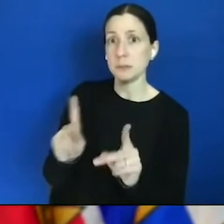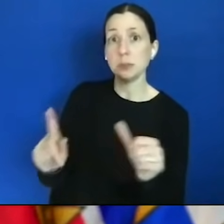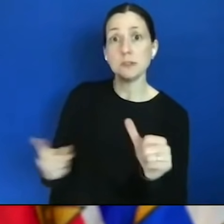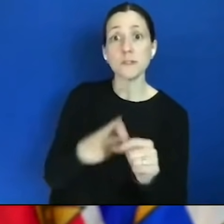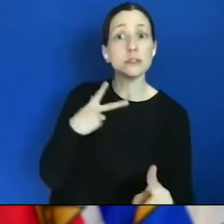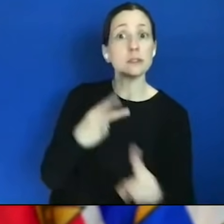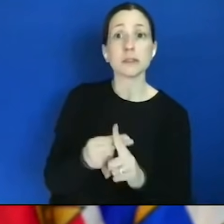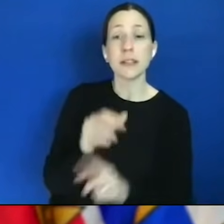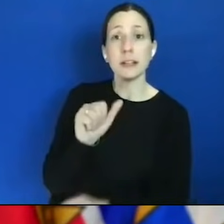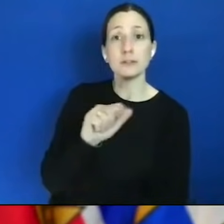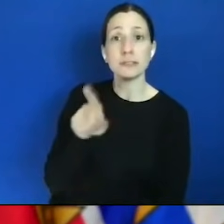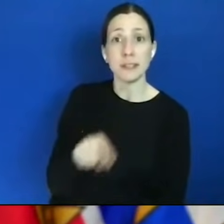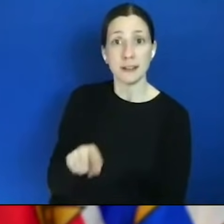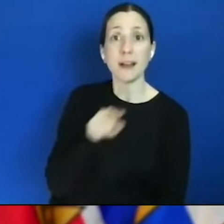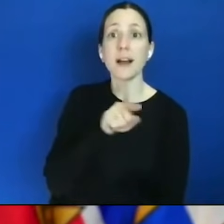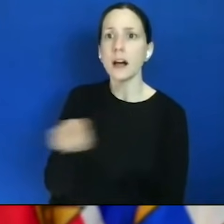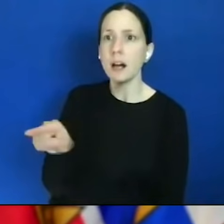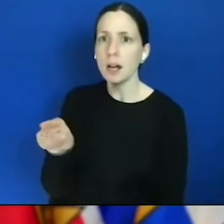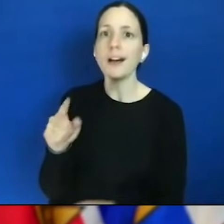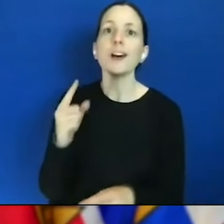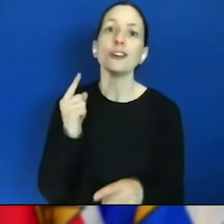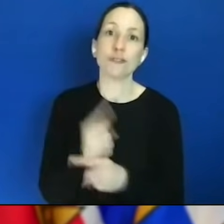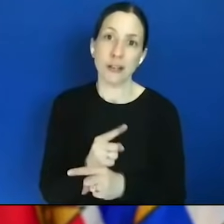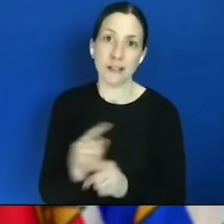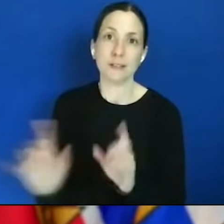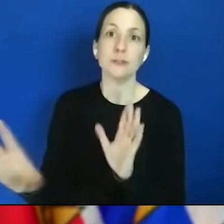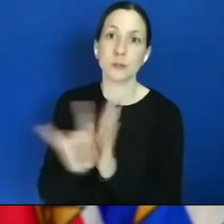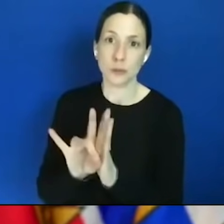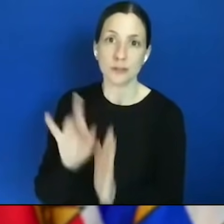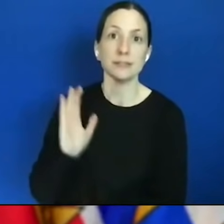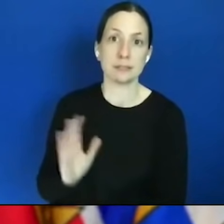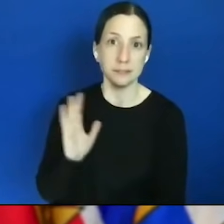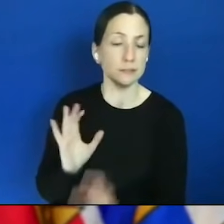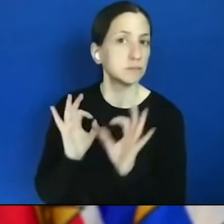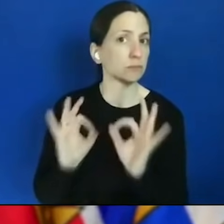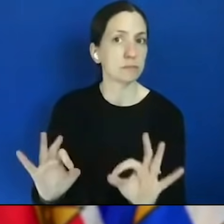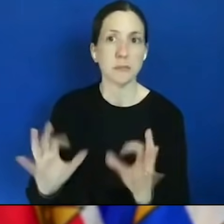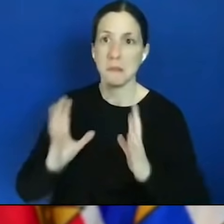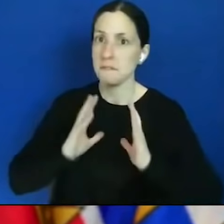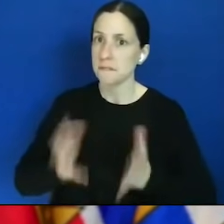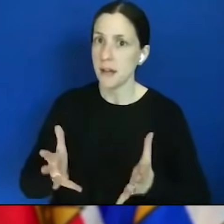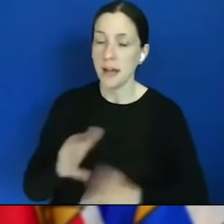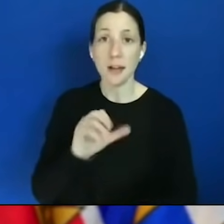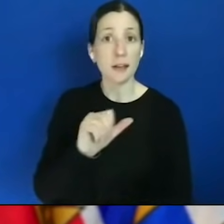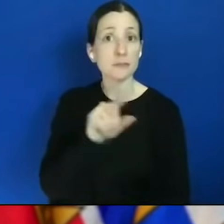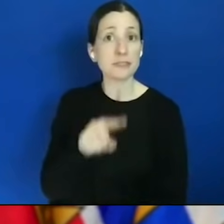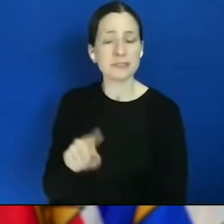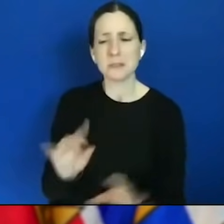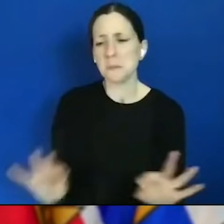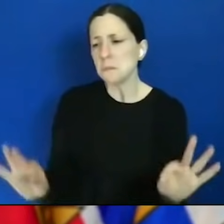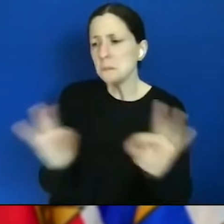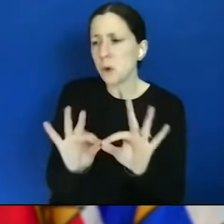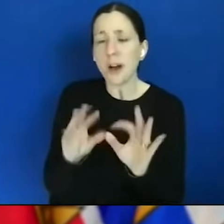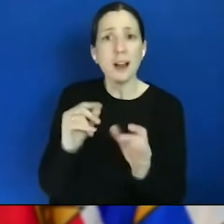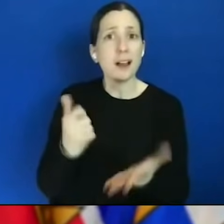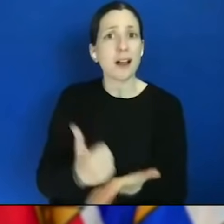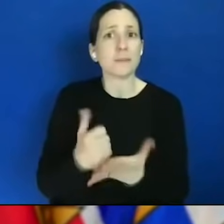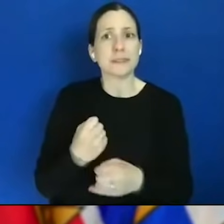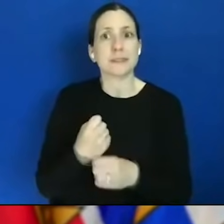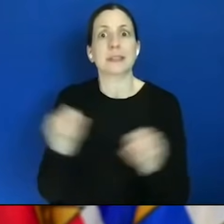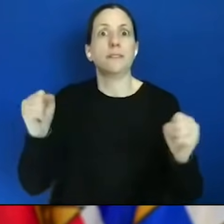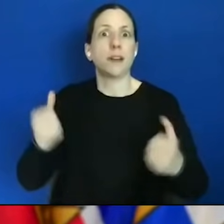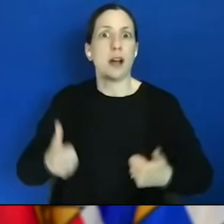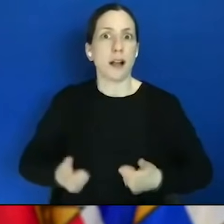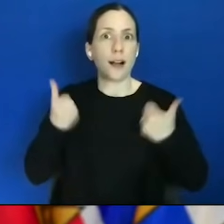AstraZeneca, you did make the right choice. AstraZeneca is an important and life-saving part of our BC